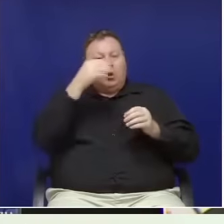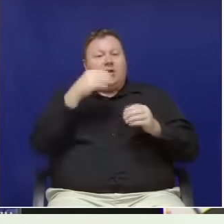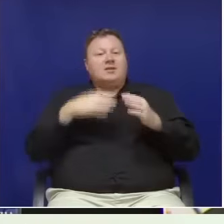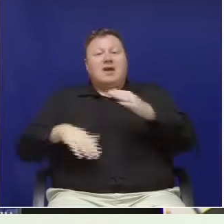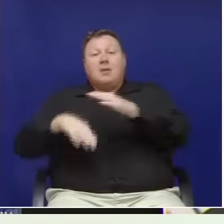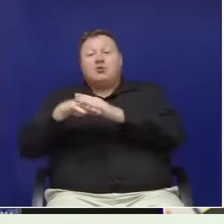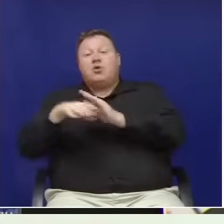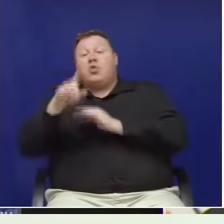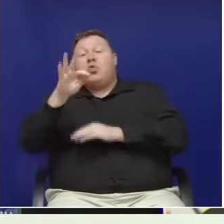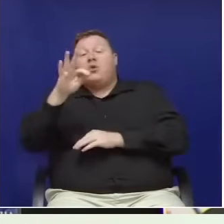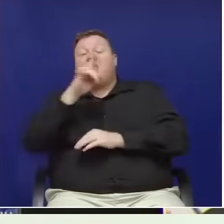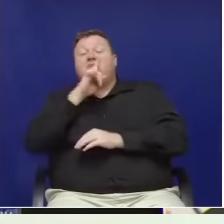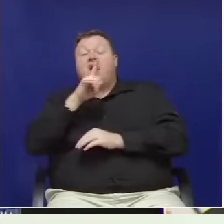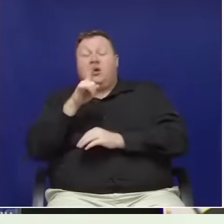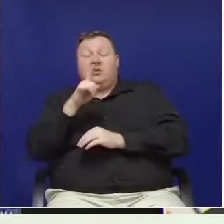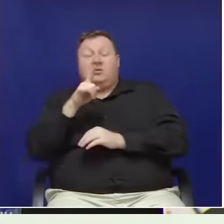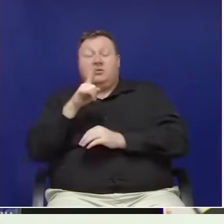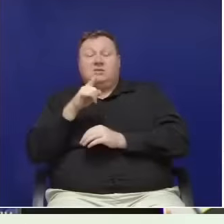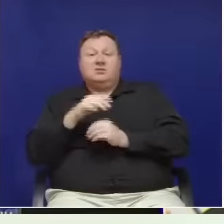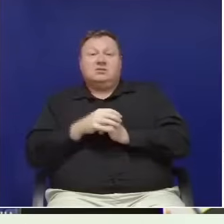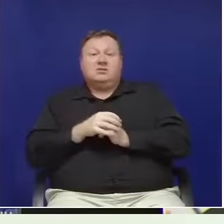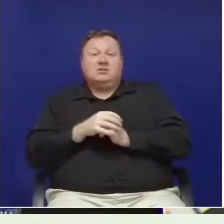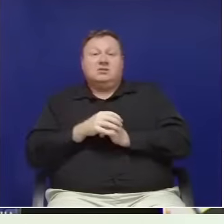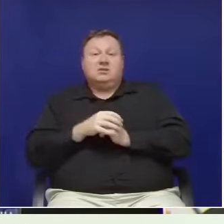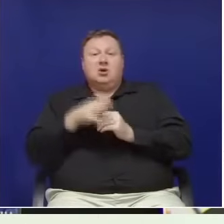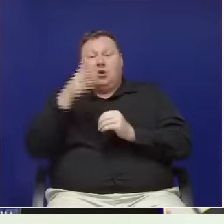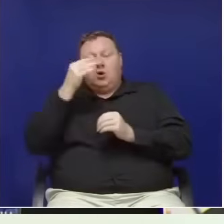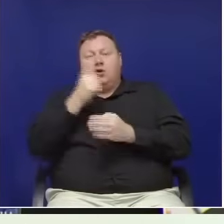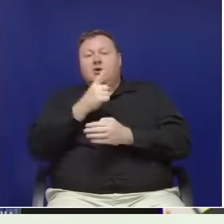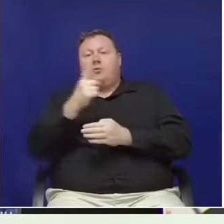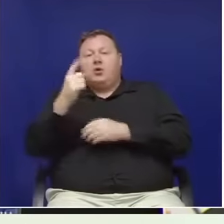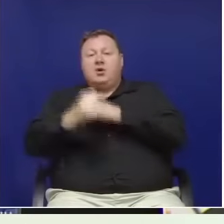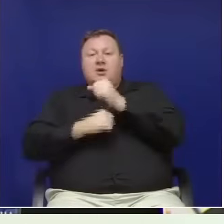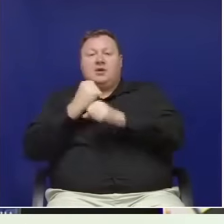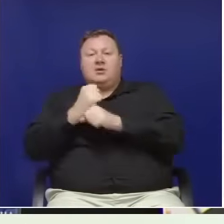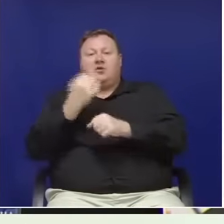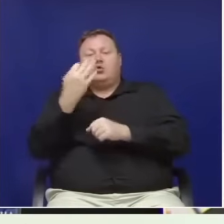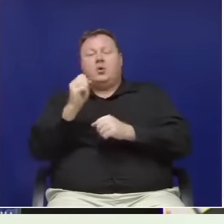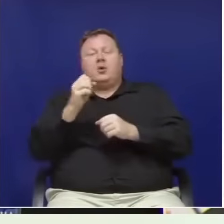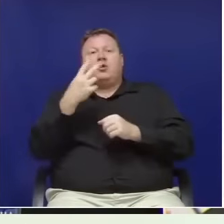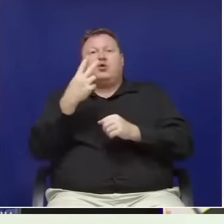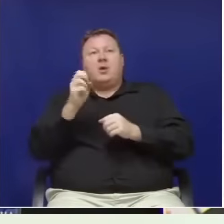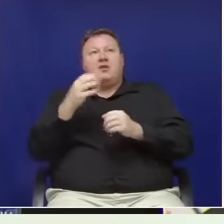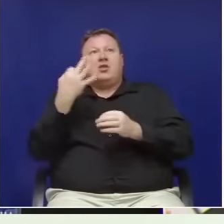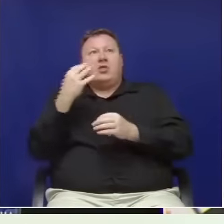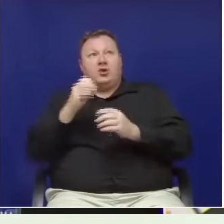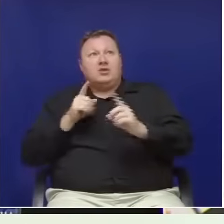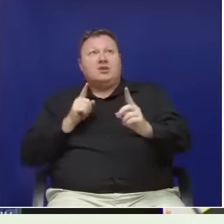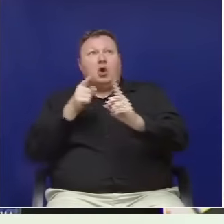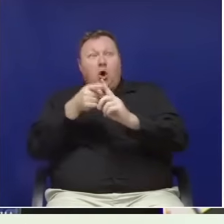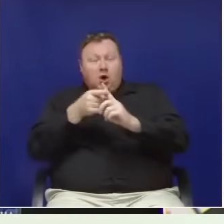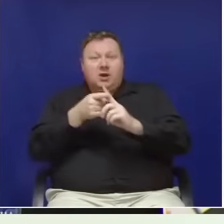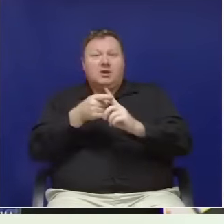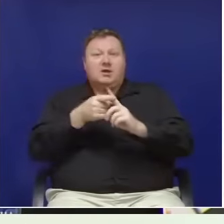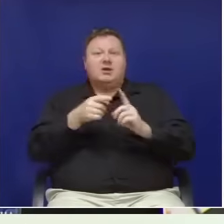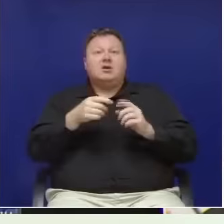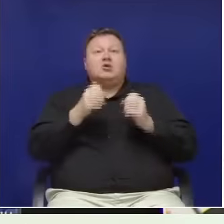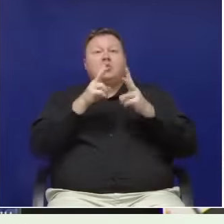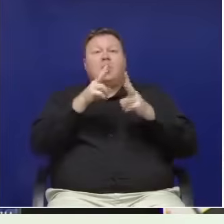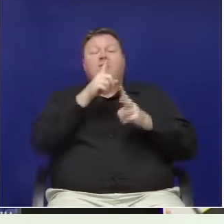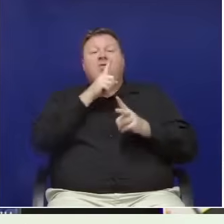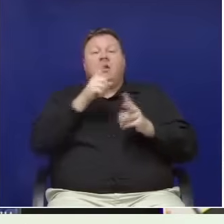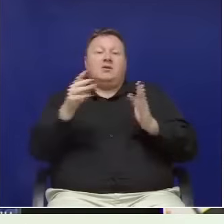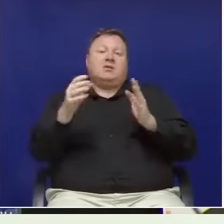the 2030 target of employing 12,950 new officers, especially when employee compensation